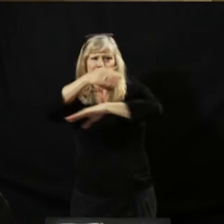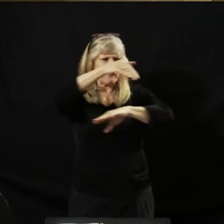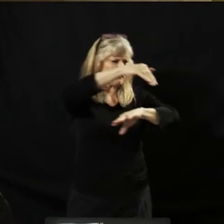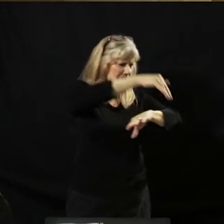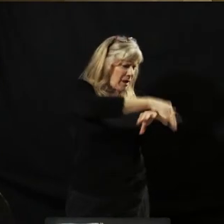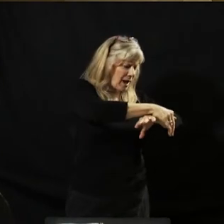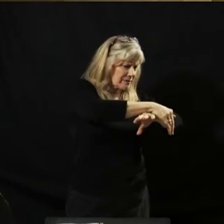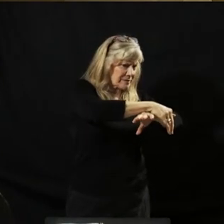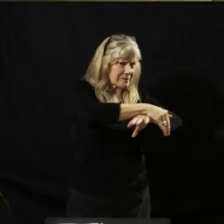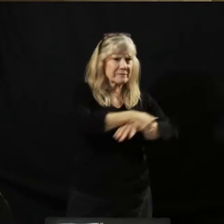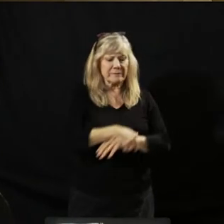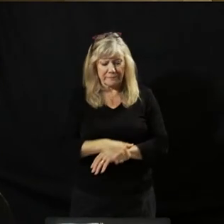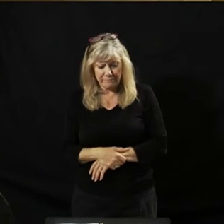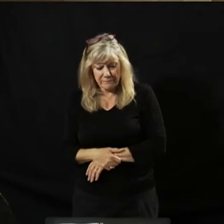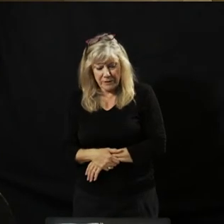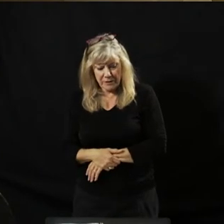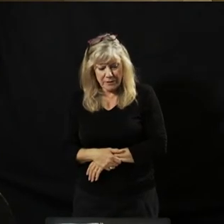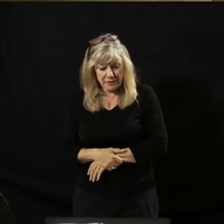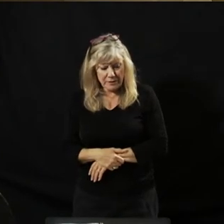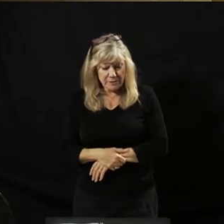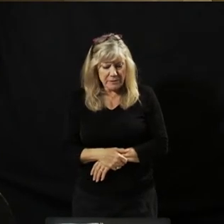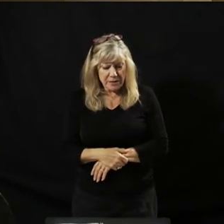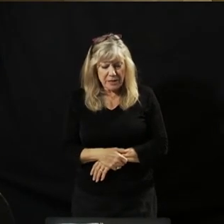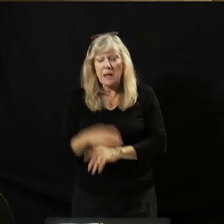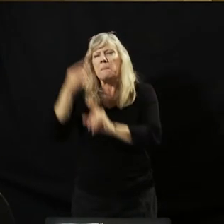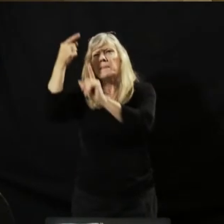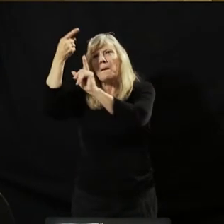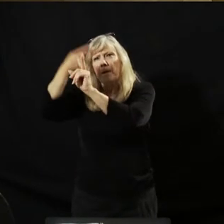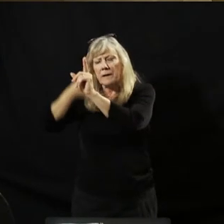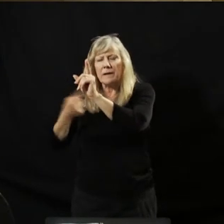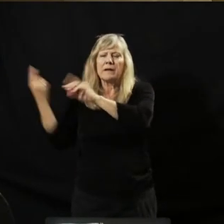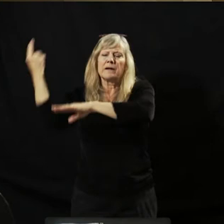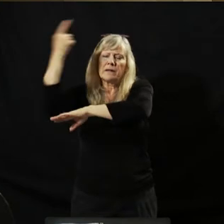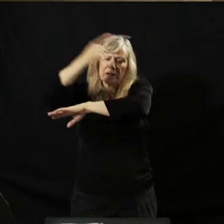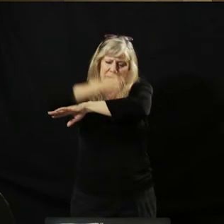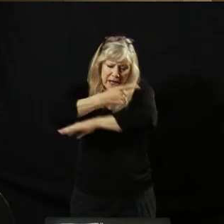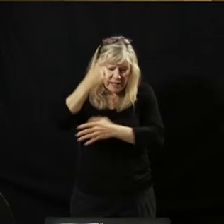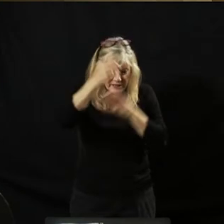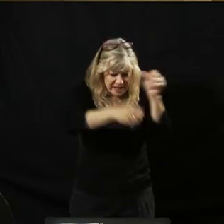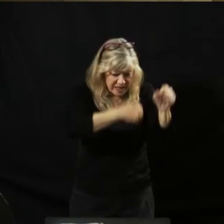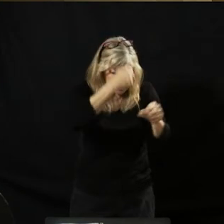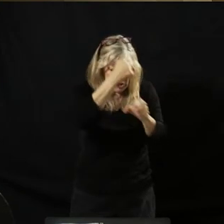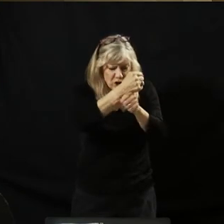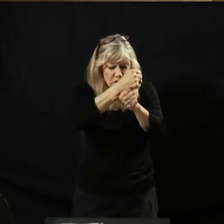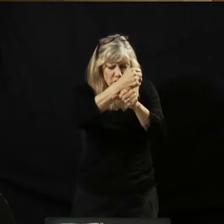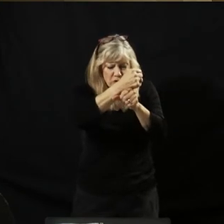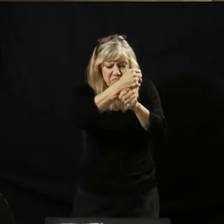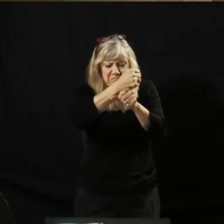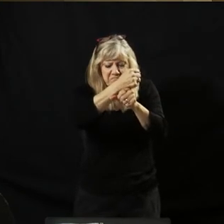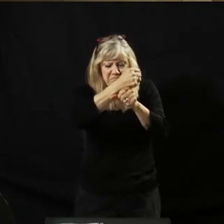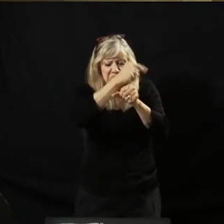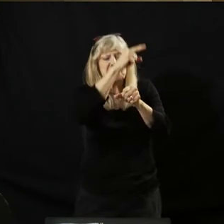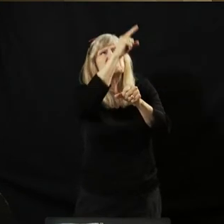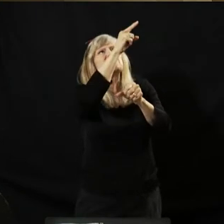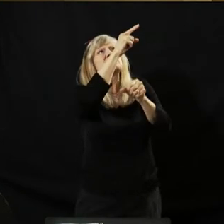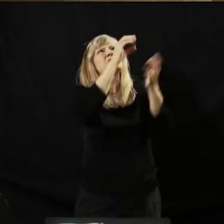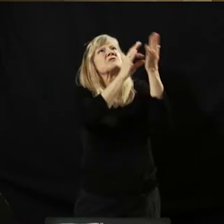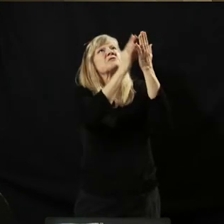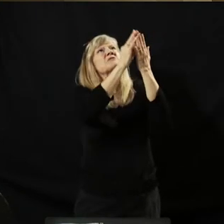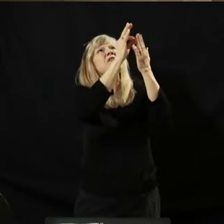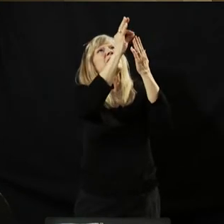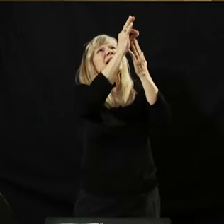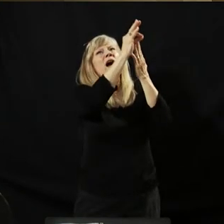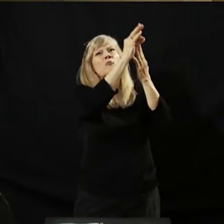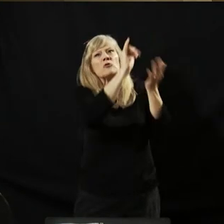them mark the fixed times, the days, and the years, and serve as luminaries in the dome of the sky to